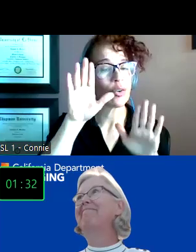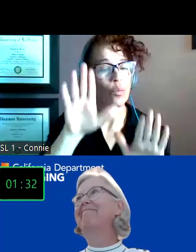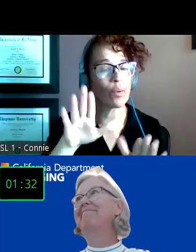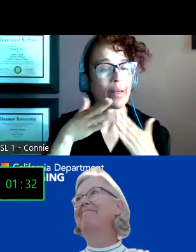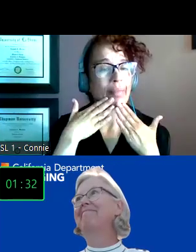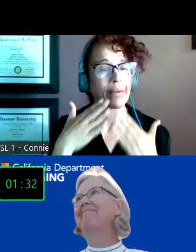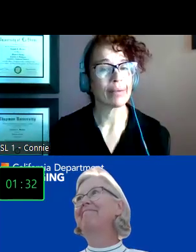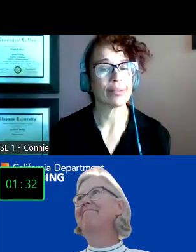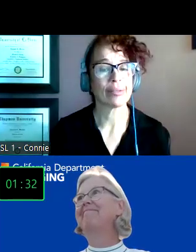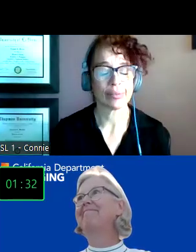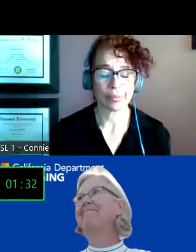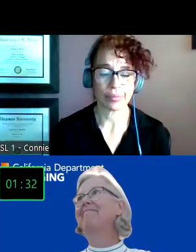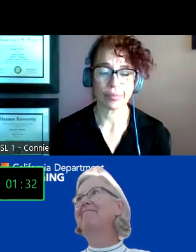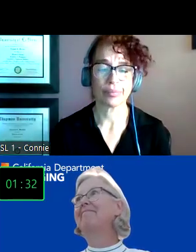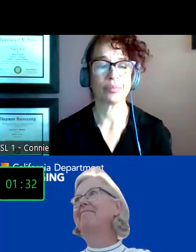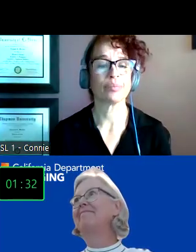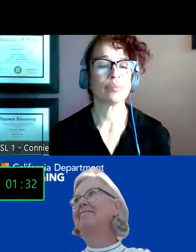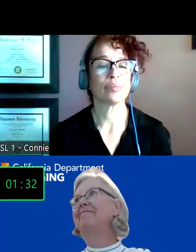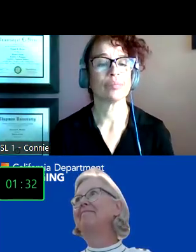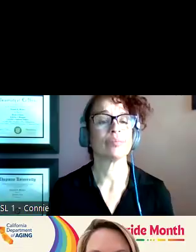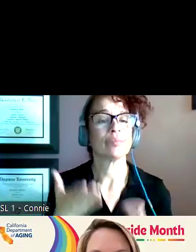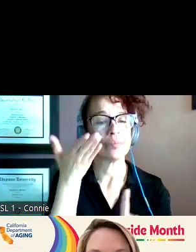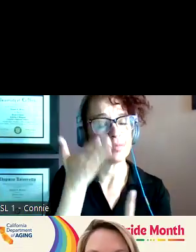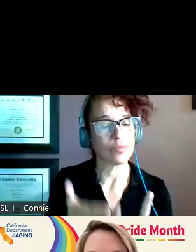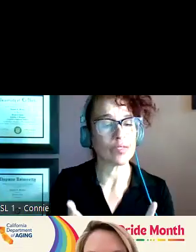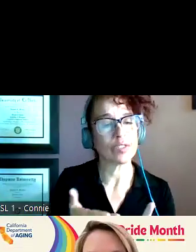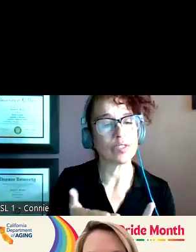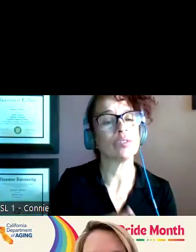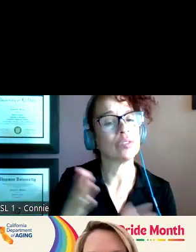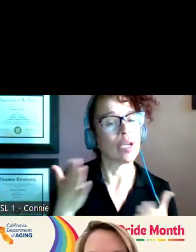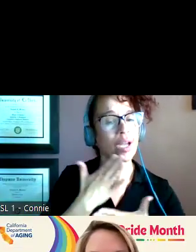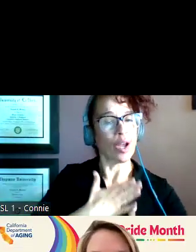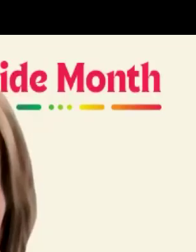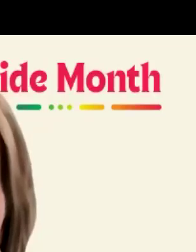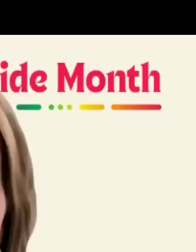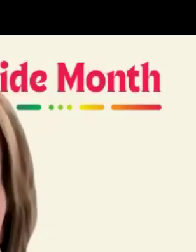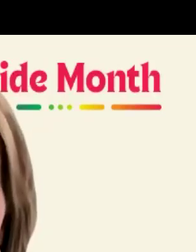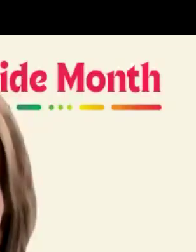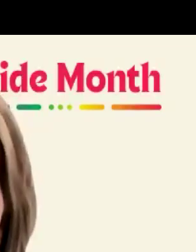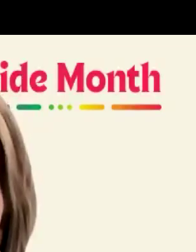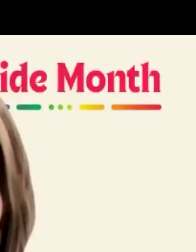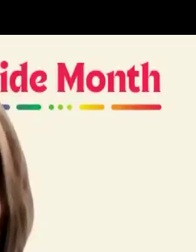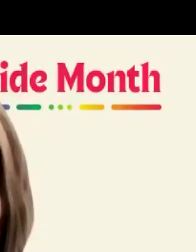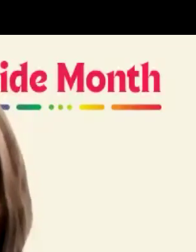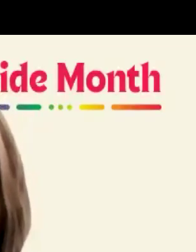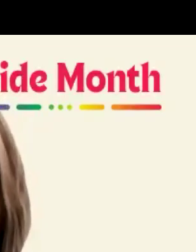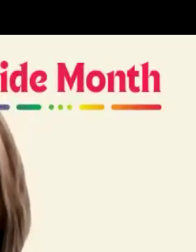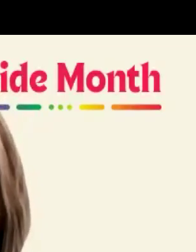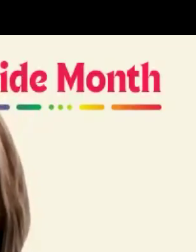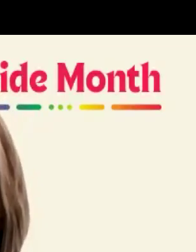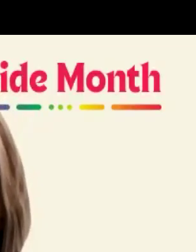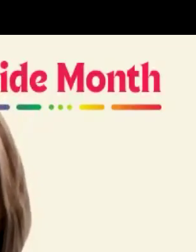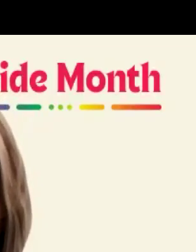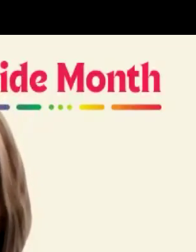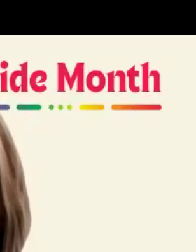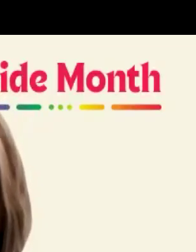you. Okay, well, I am just so appreciative of this committee and the hard work of